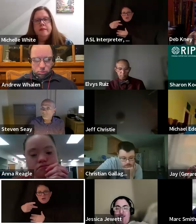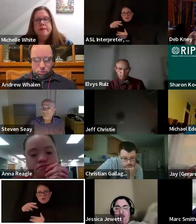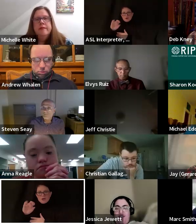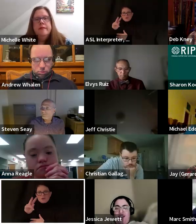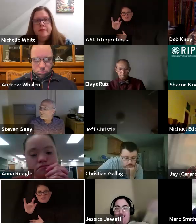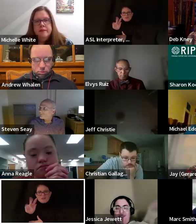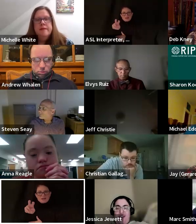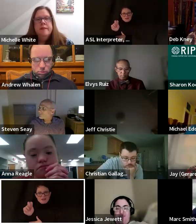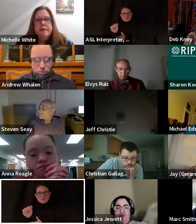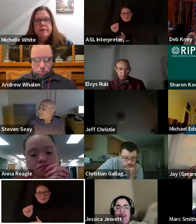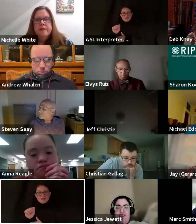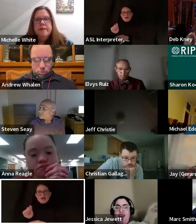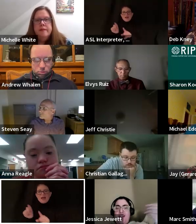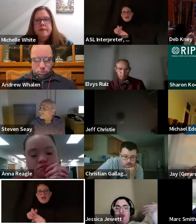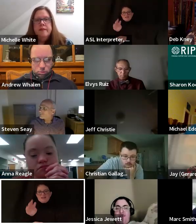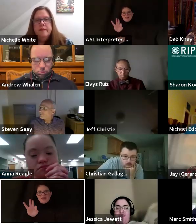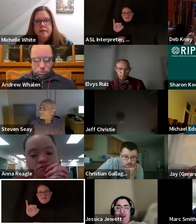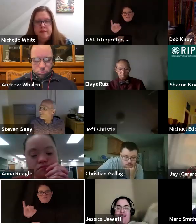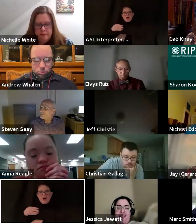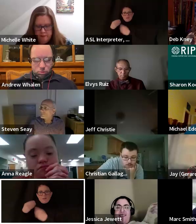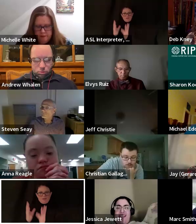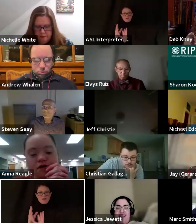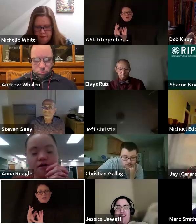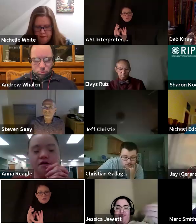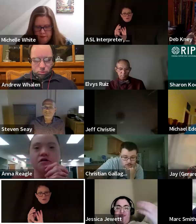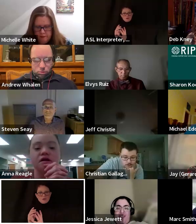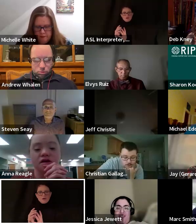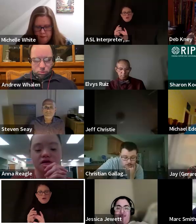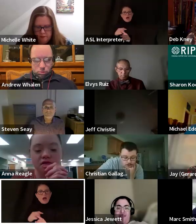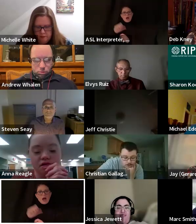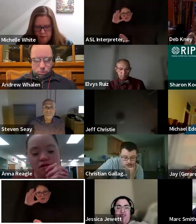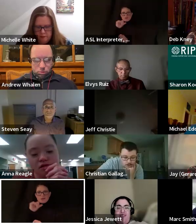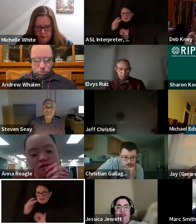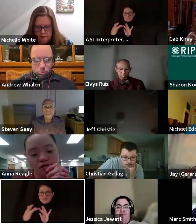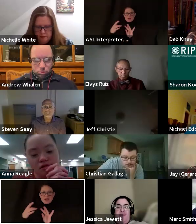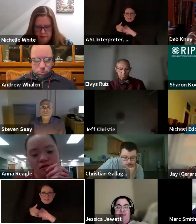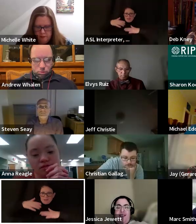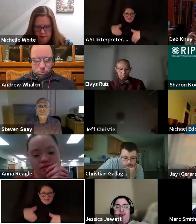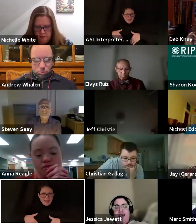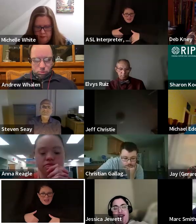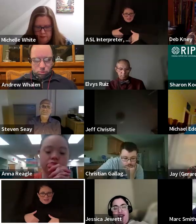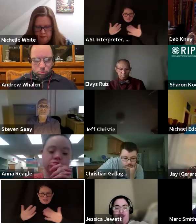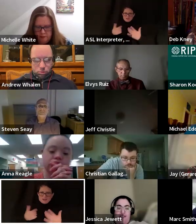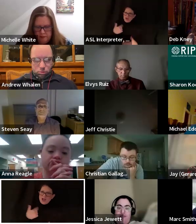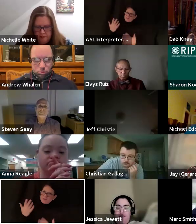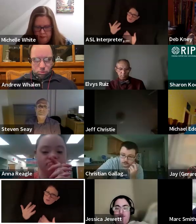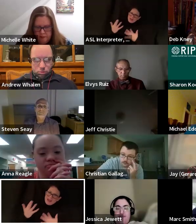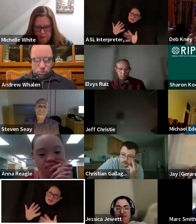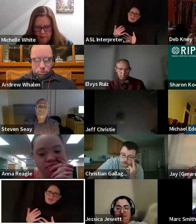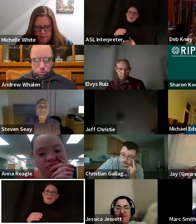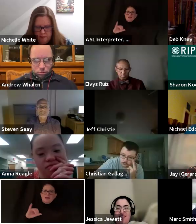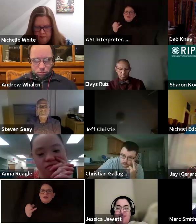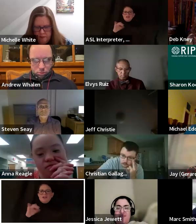So as an FI provider, so I'm surprised that like they didn't reach out to me just yet and being like, oh Well, hey, so